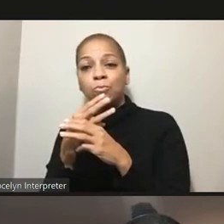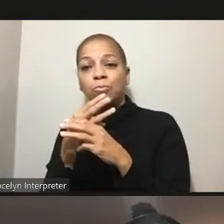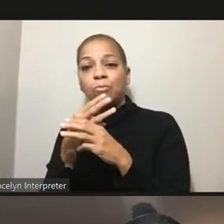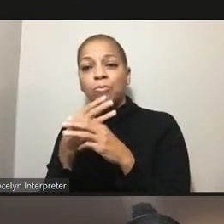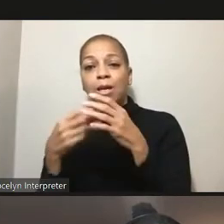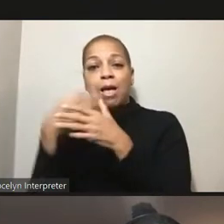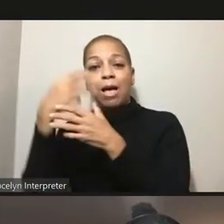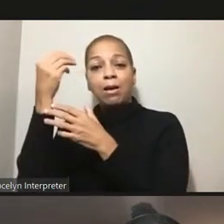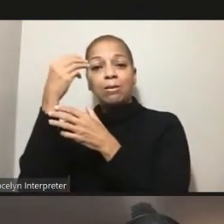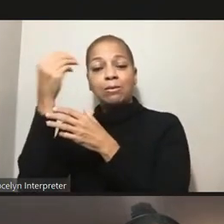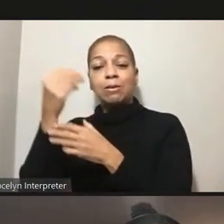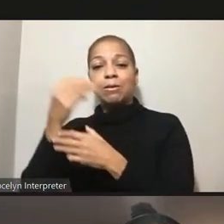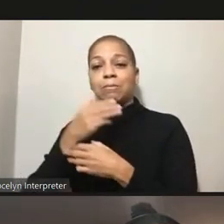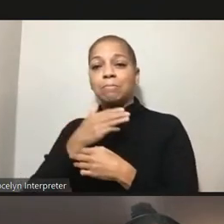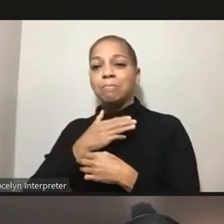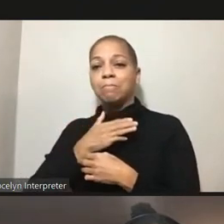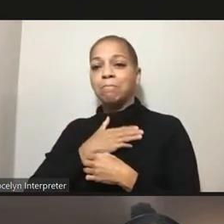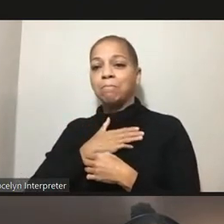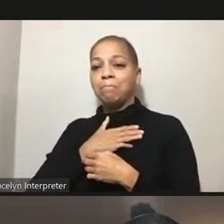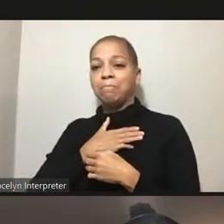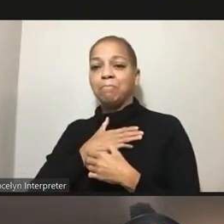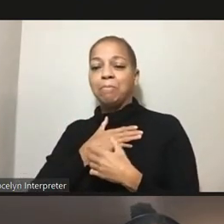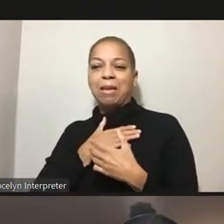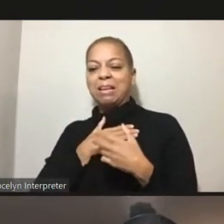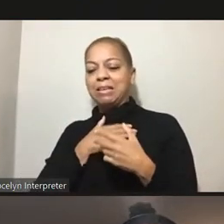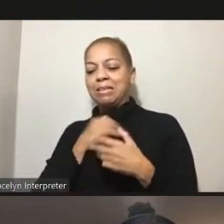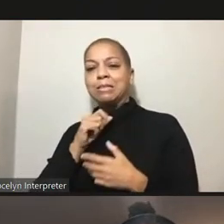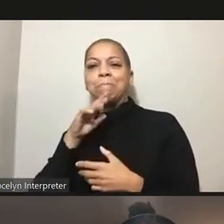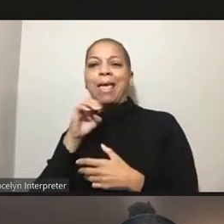outside of my, the privacy of my sort of space?